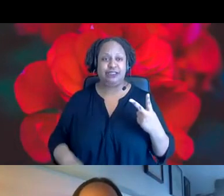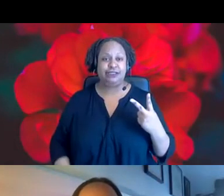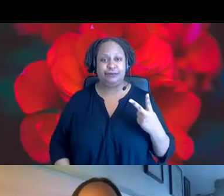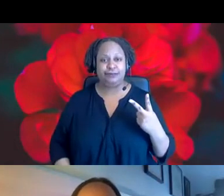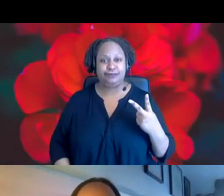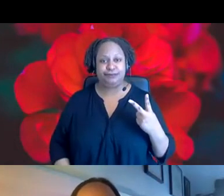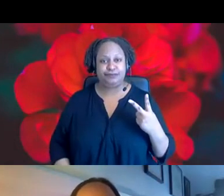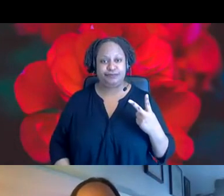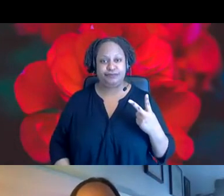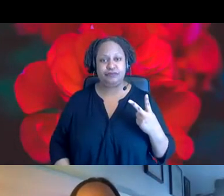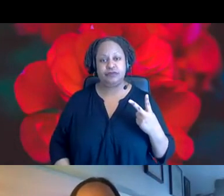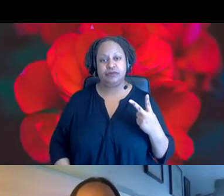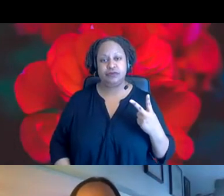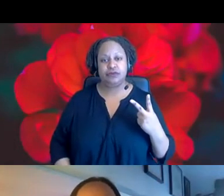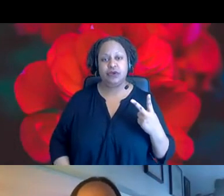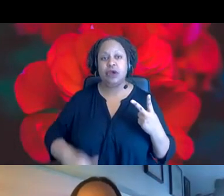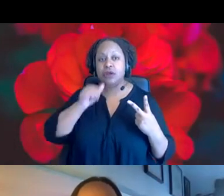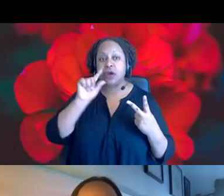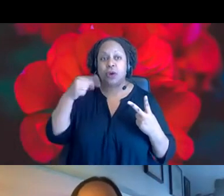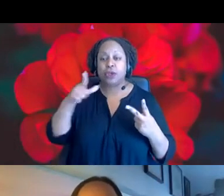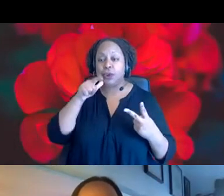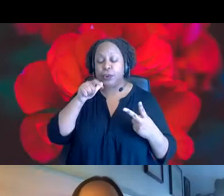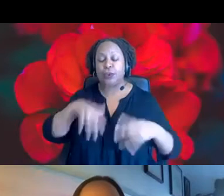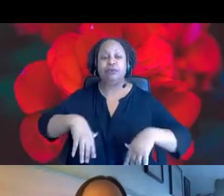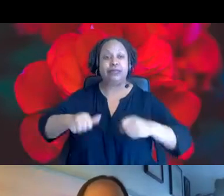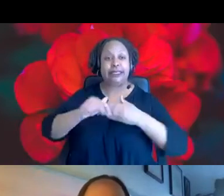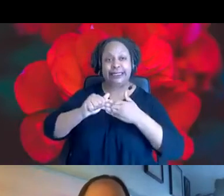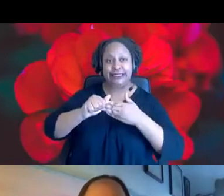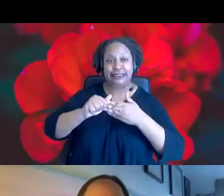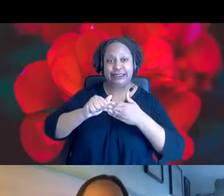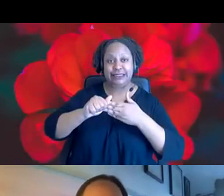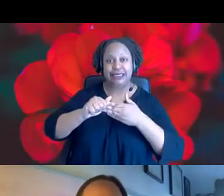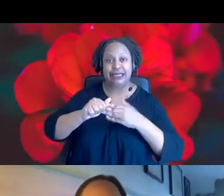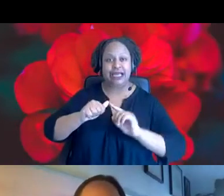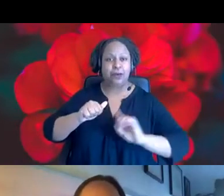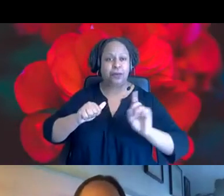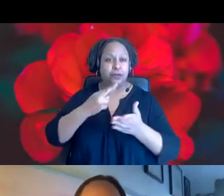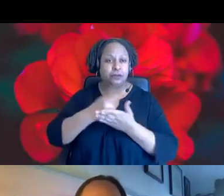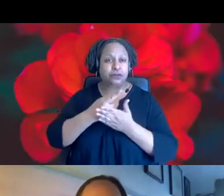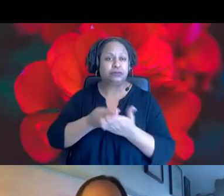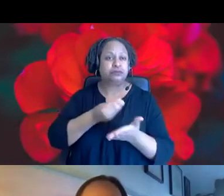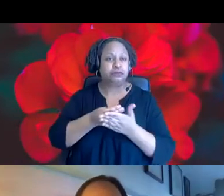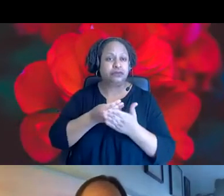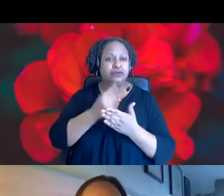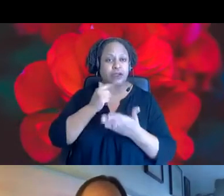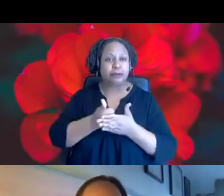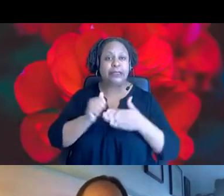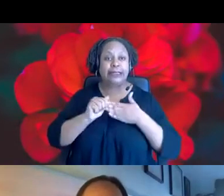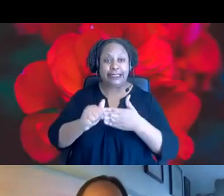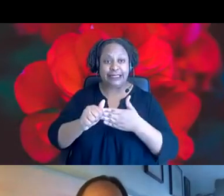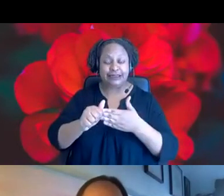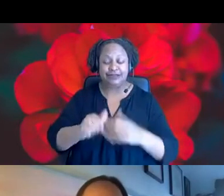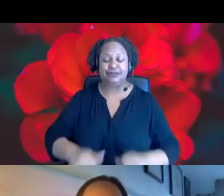is not only who should lead and who should be, where the resources should be to lead the conversation, but also to speak about